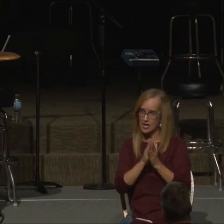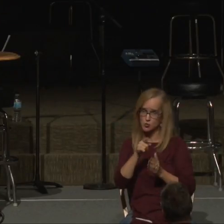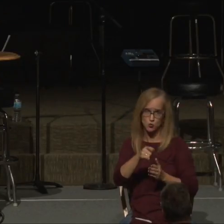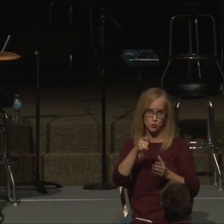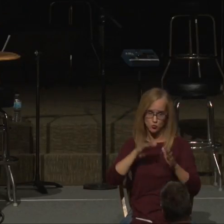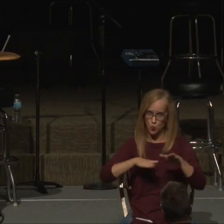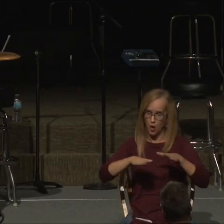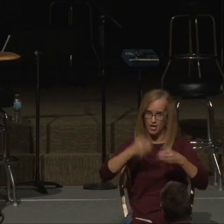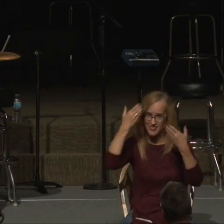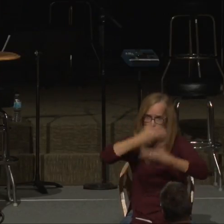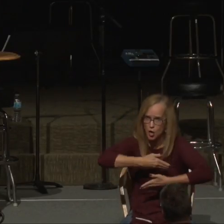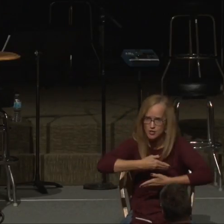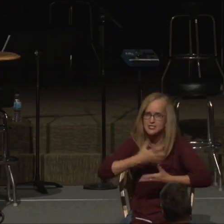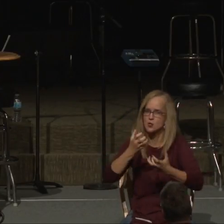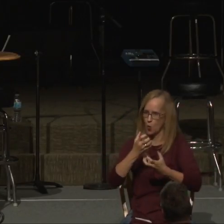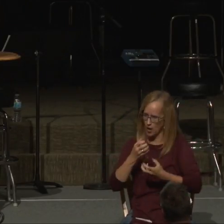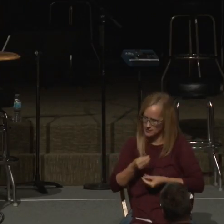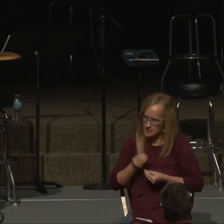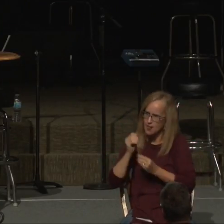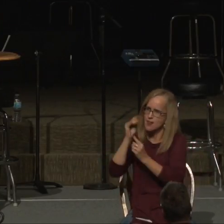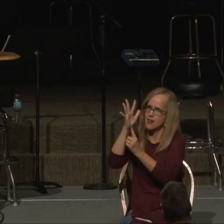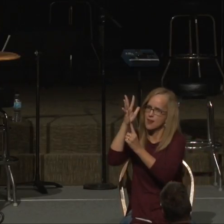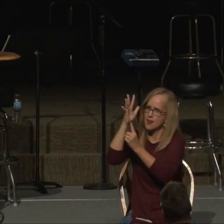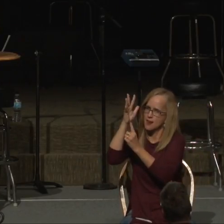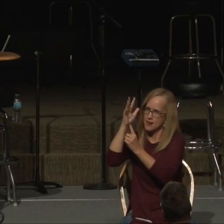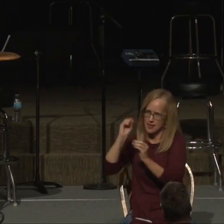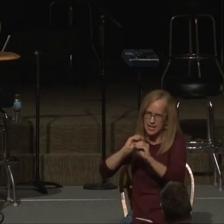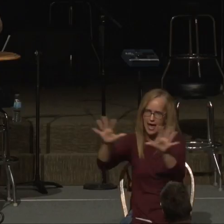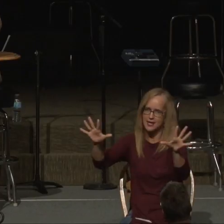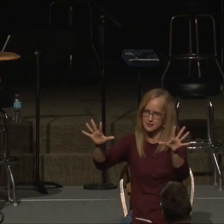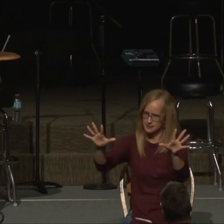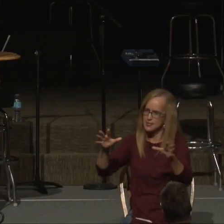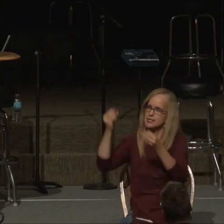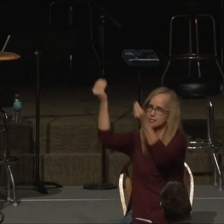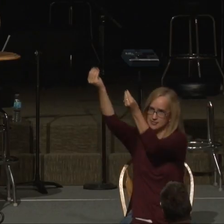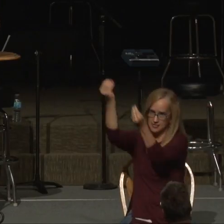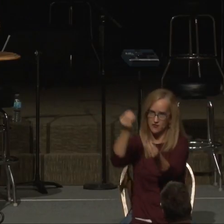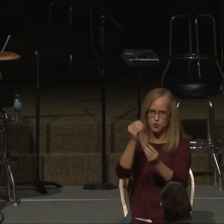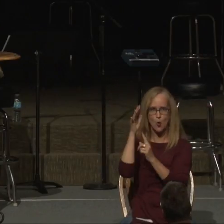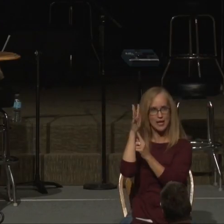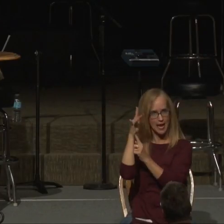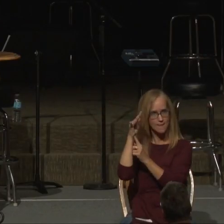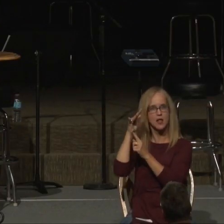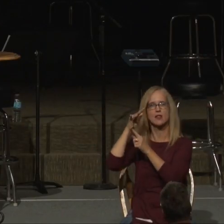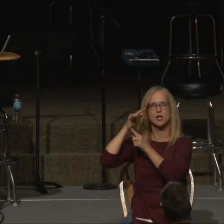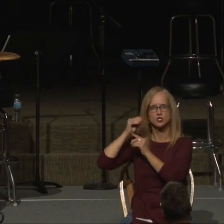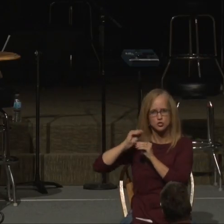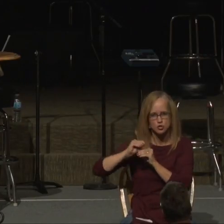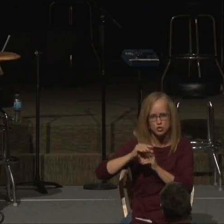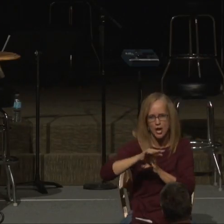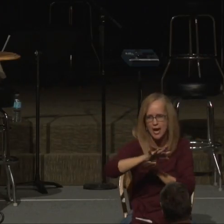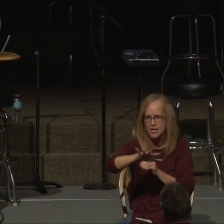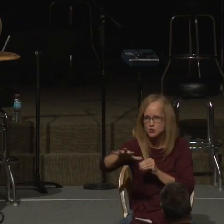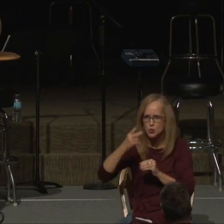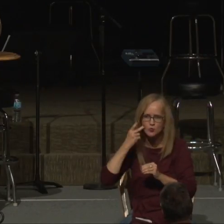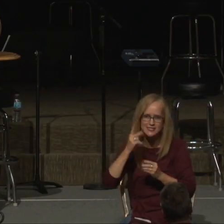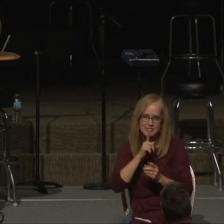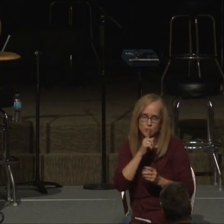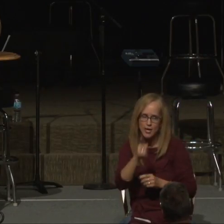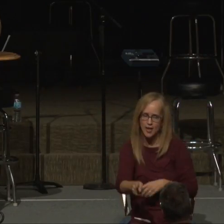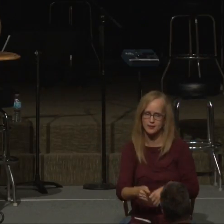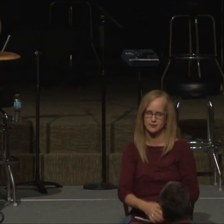darkness. He wants to give you light. He doesn't want you to leap into the dark. He wants you to leap into the light. He's giving you a lamp that is shining in your darkness so that you can see the